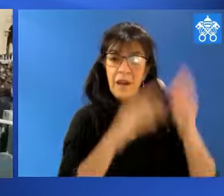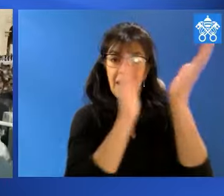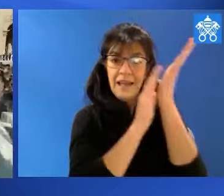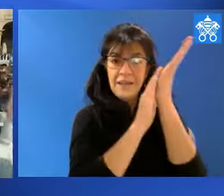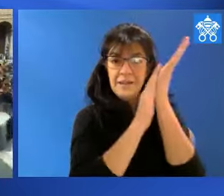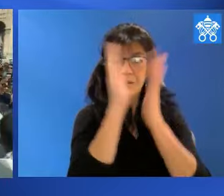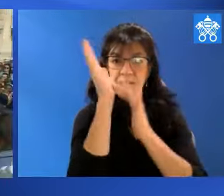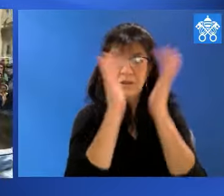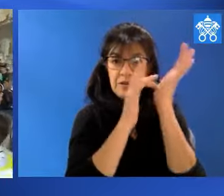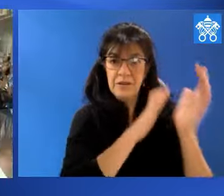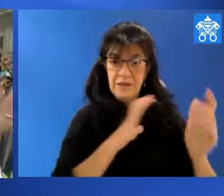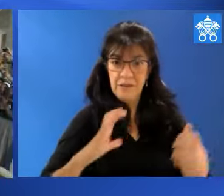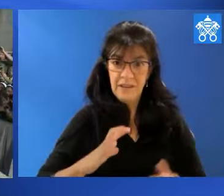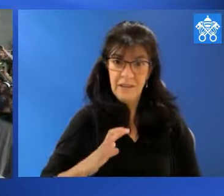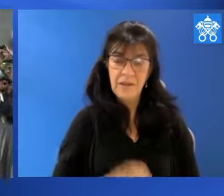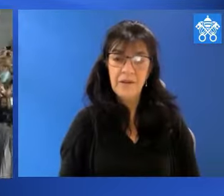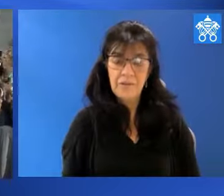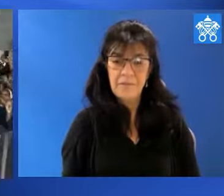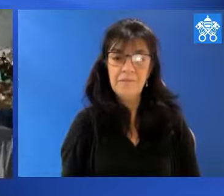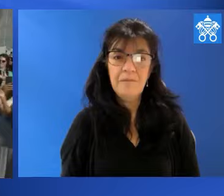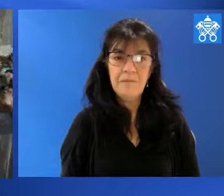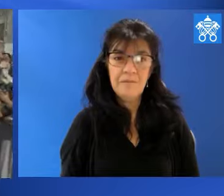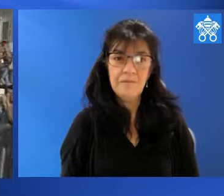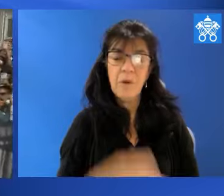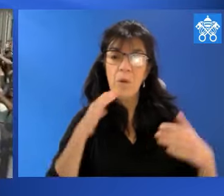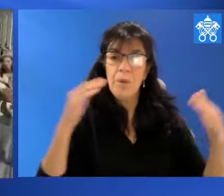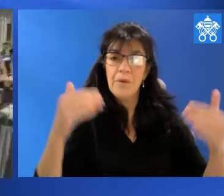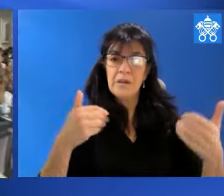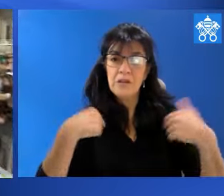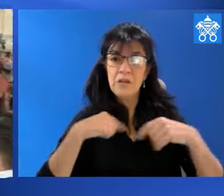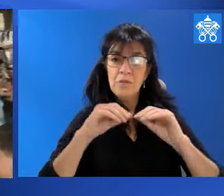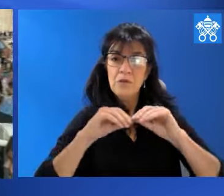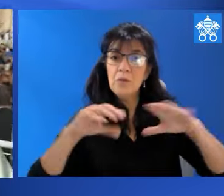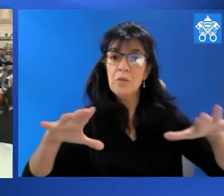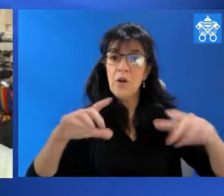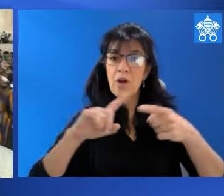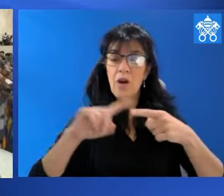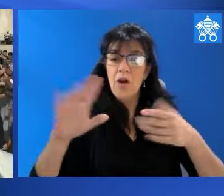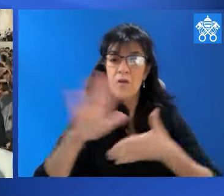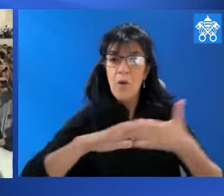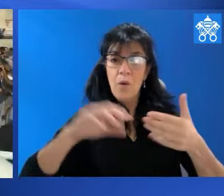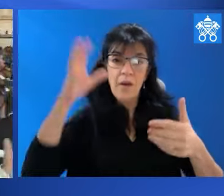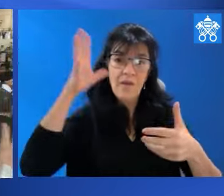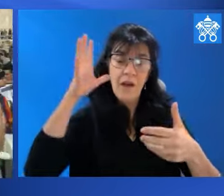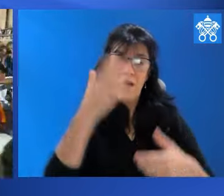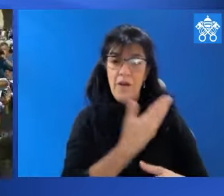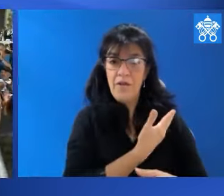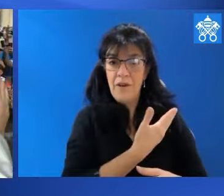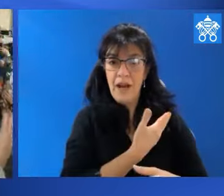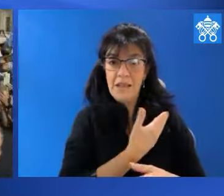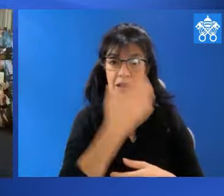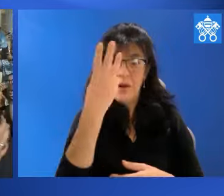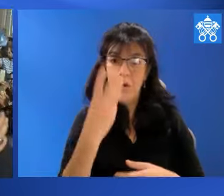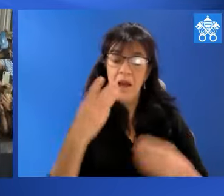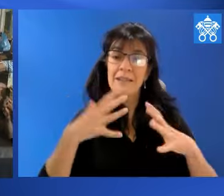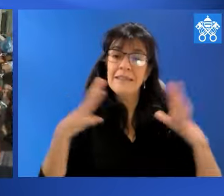Laudato Jesus Christus, praise be Jesus. Welcome to the live broadcast of the Holy Father Pope Francis's